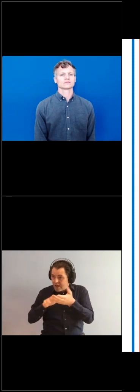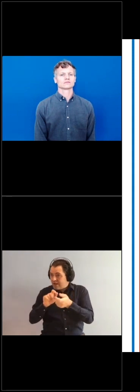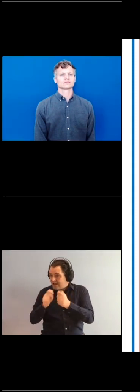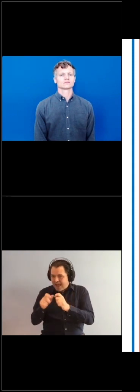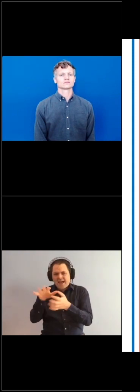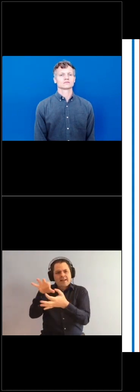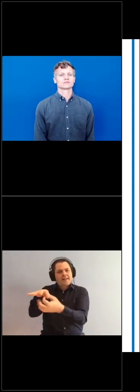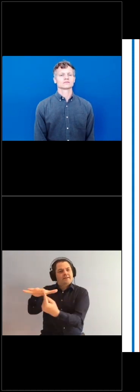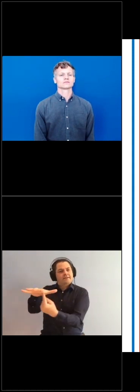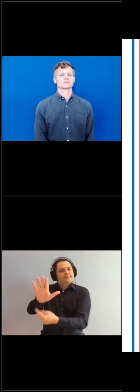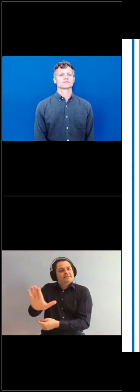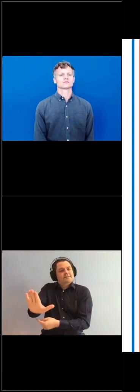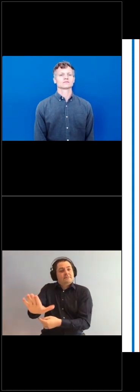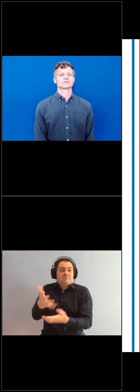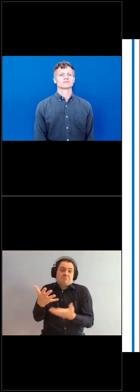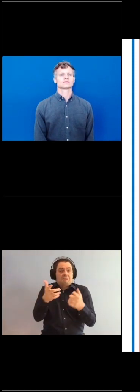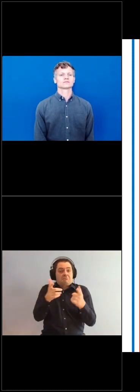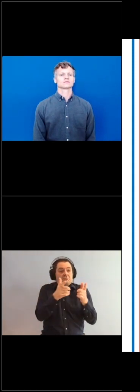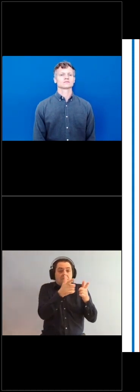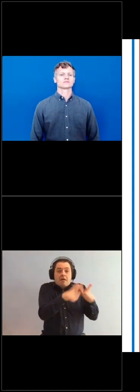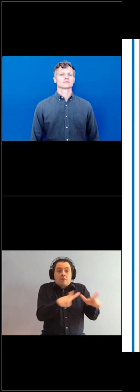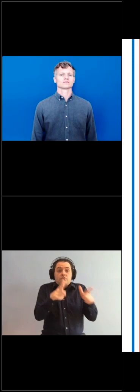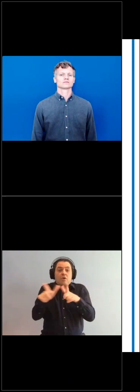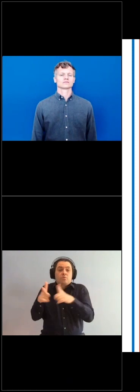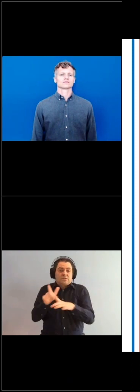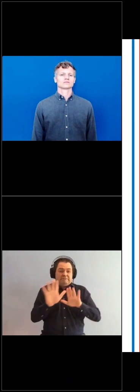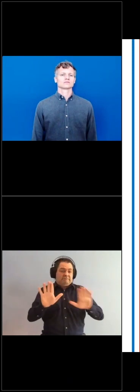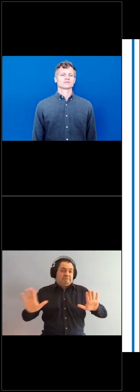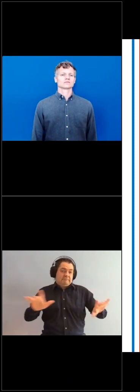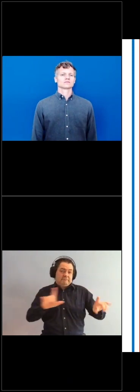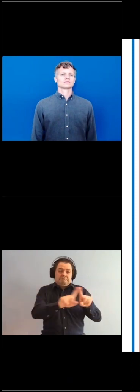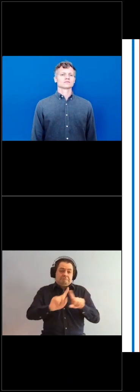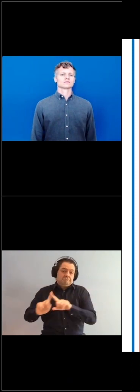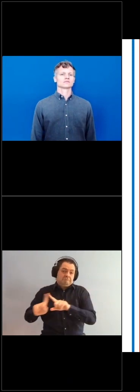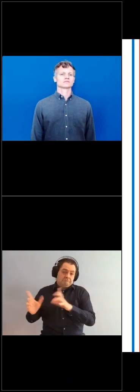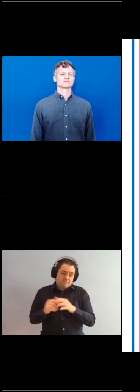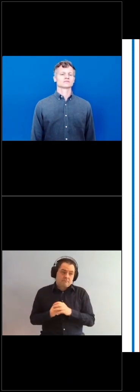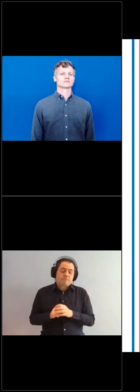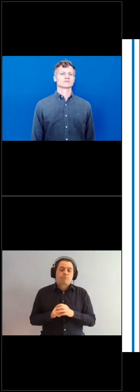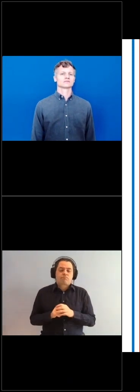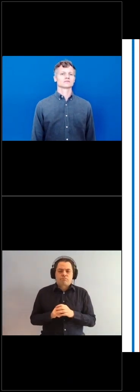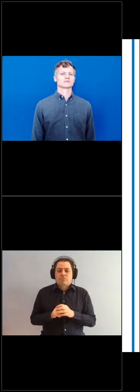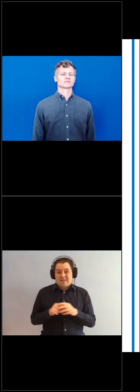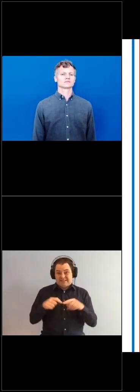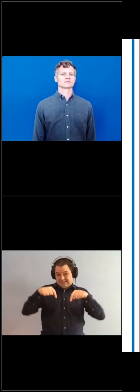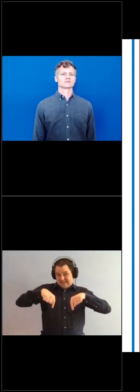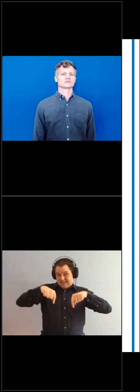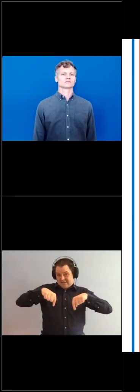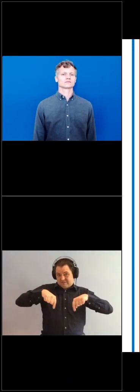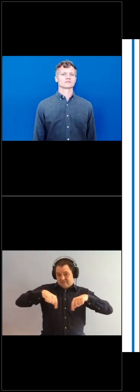context. So what we are thinking or discussing at the early phase right now is